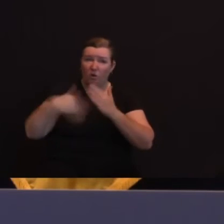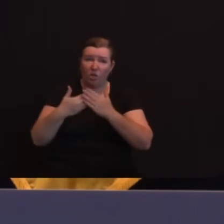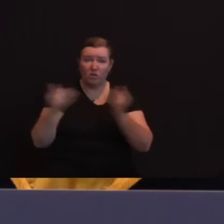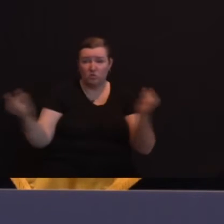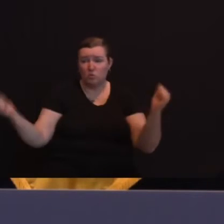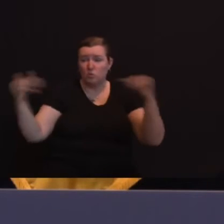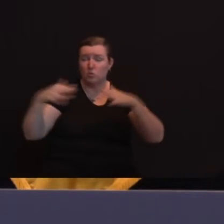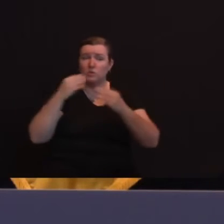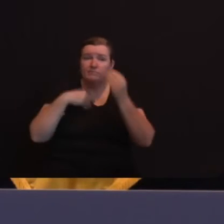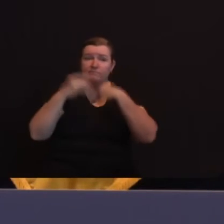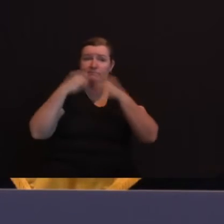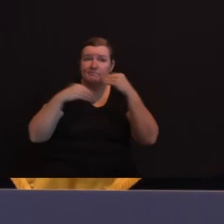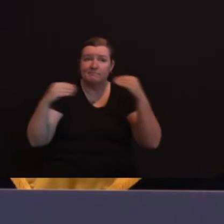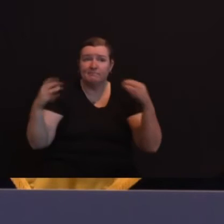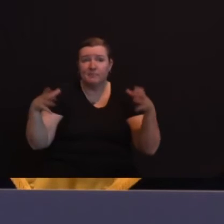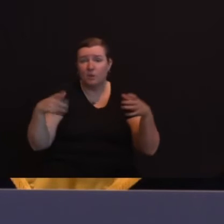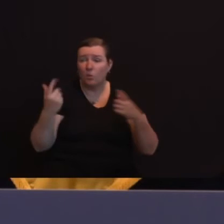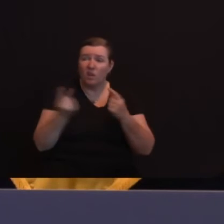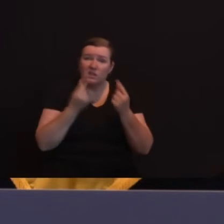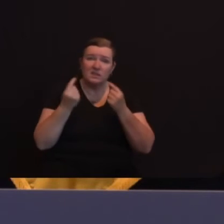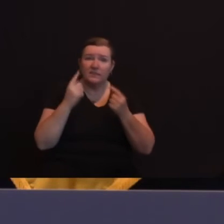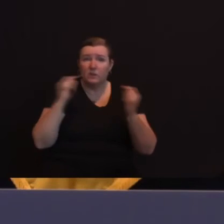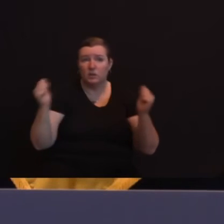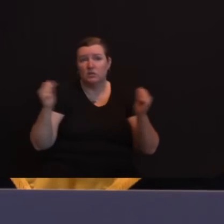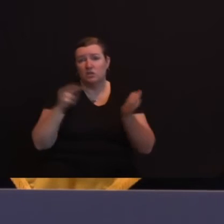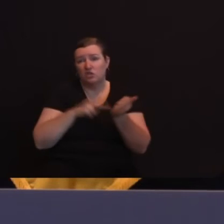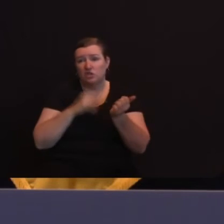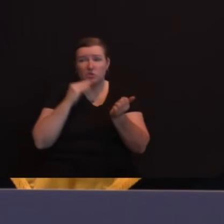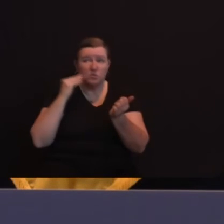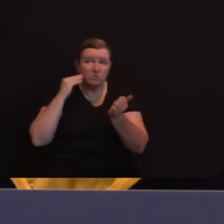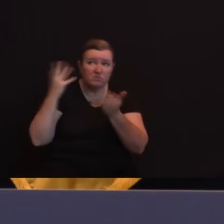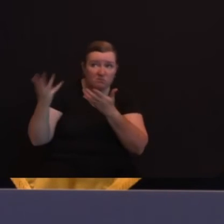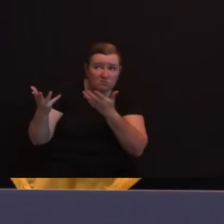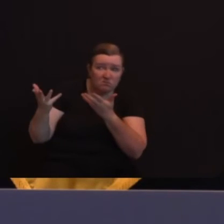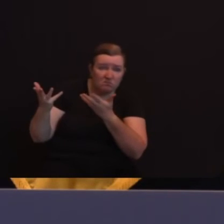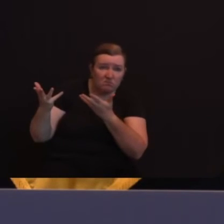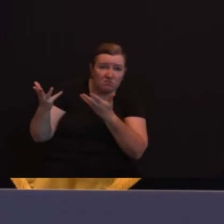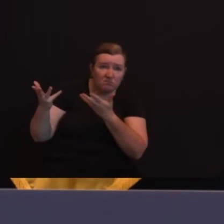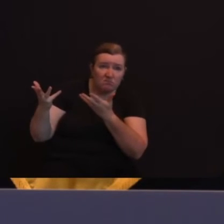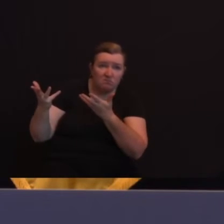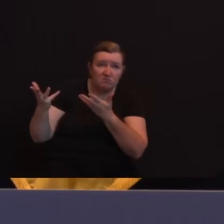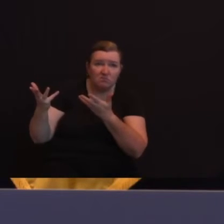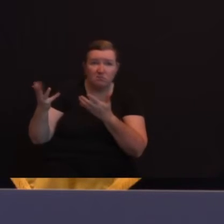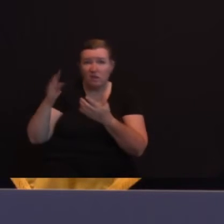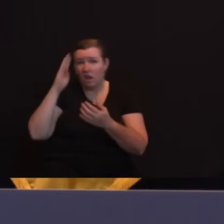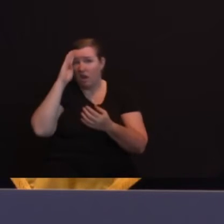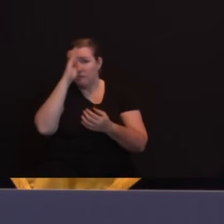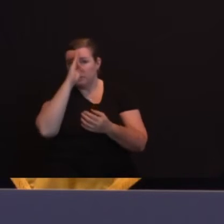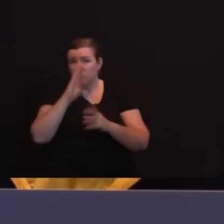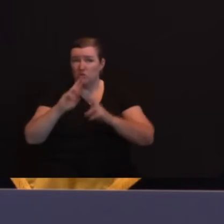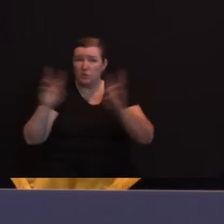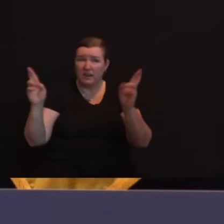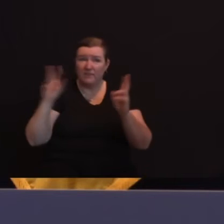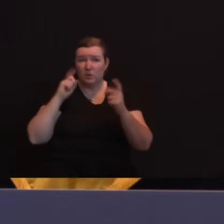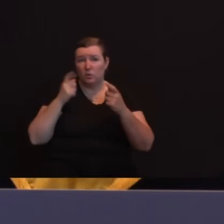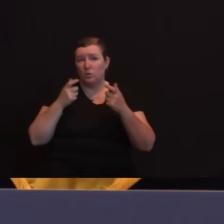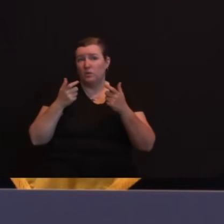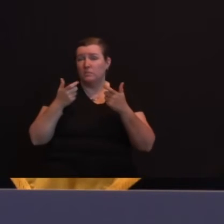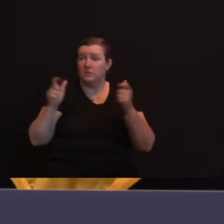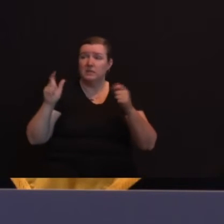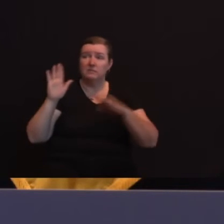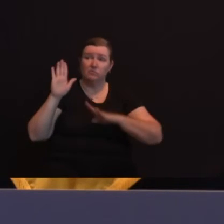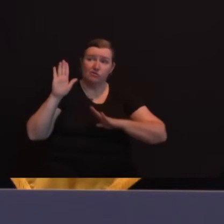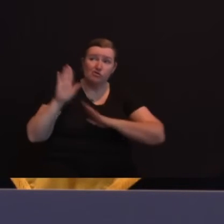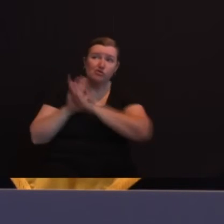other activities that may go on in a nursing home? And are our hospitals ready for a bigger surge? Perhaps could